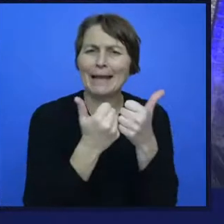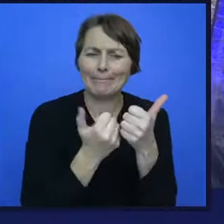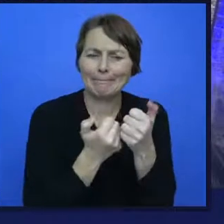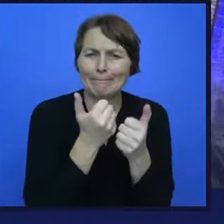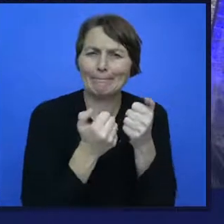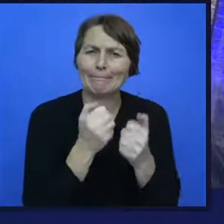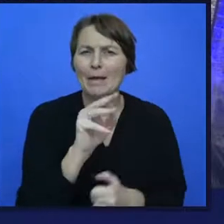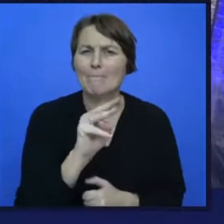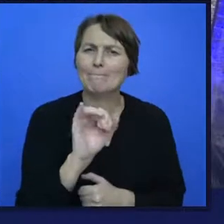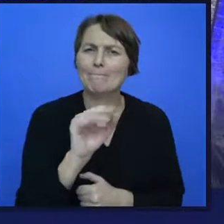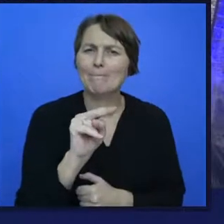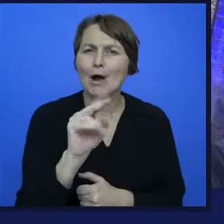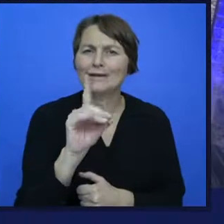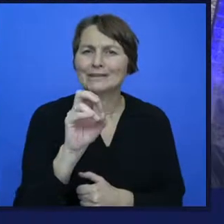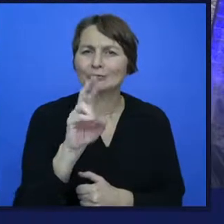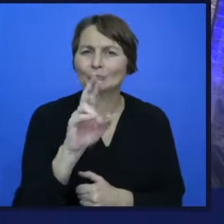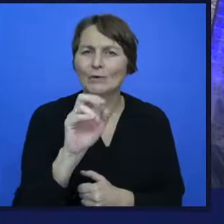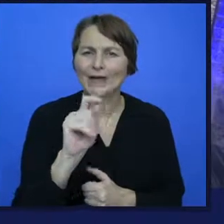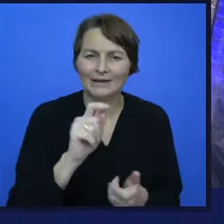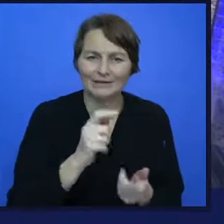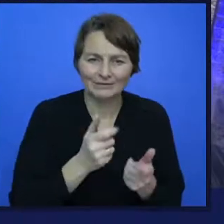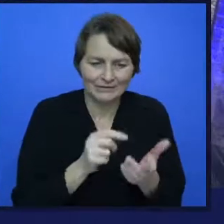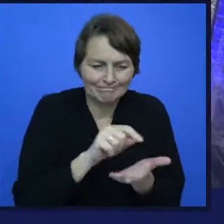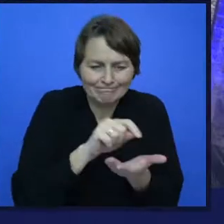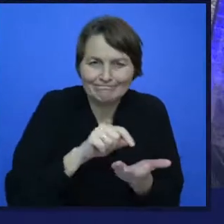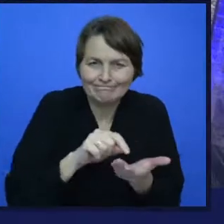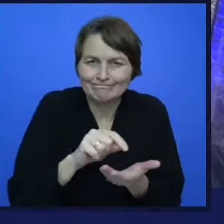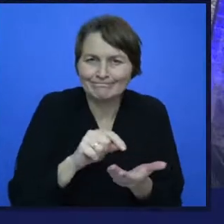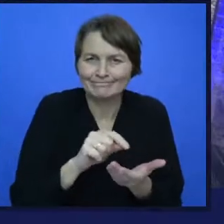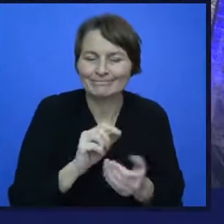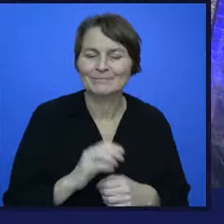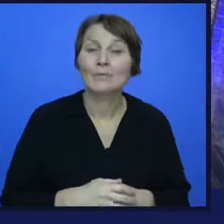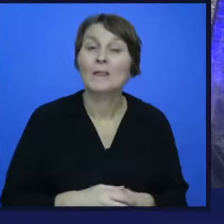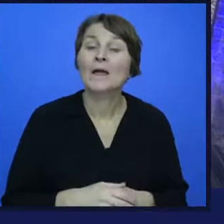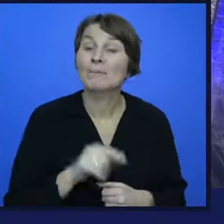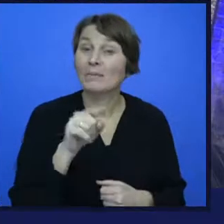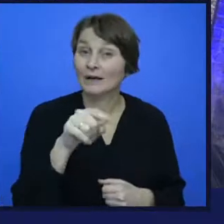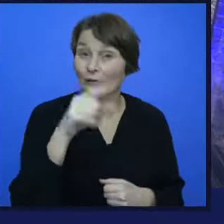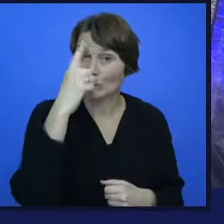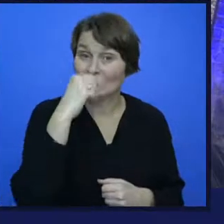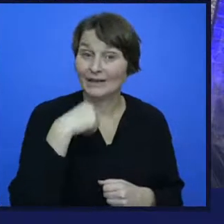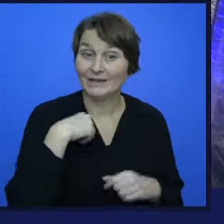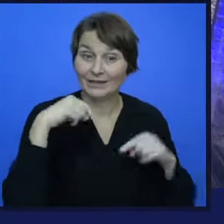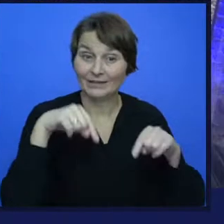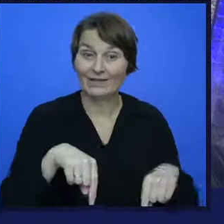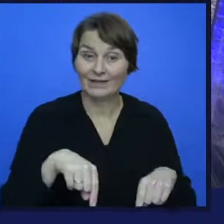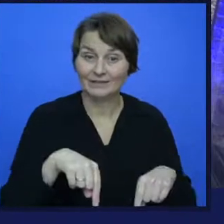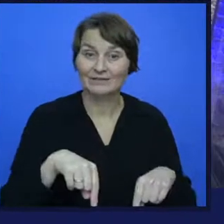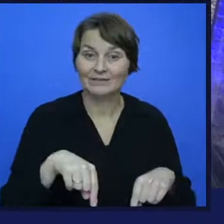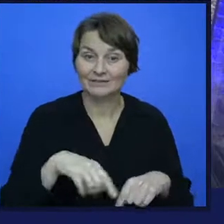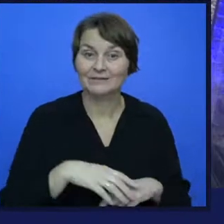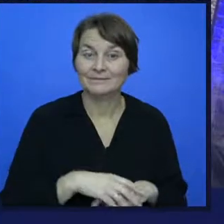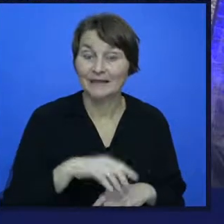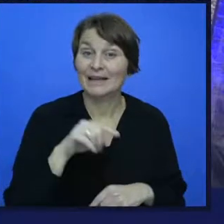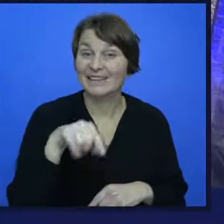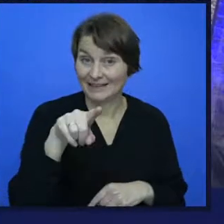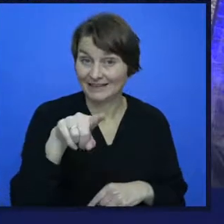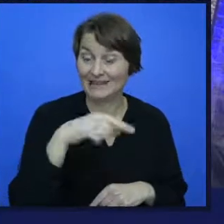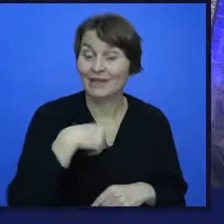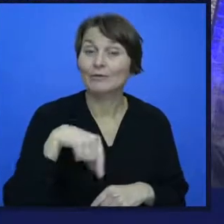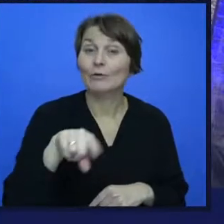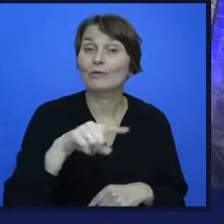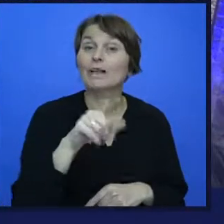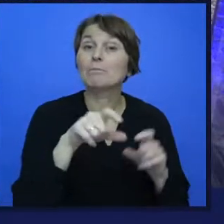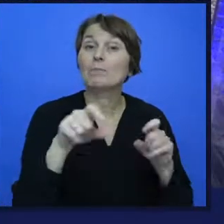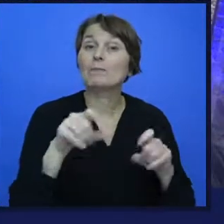So if people decide to take this on, this sort of a project, procedural generation of stuff in a space,